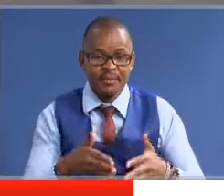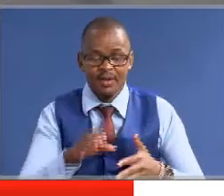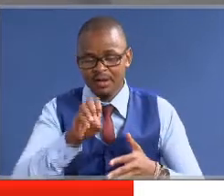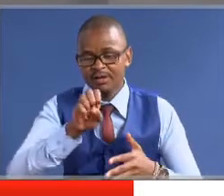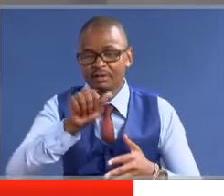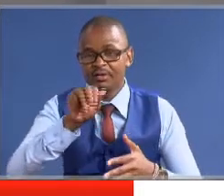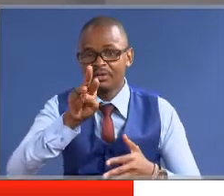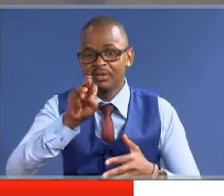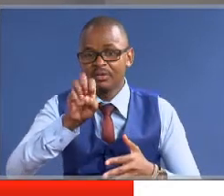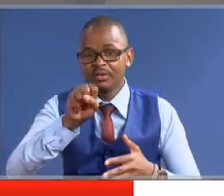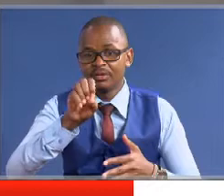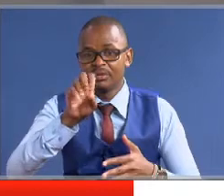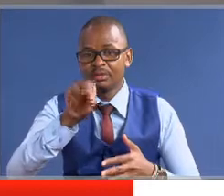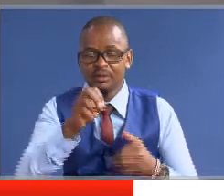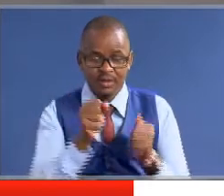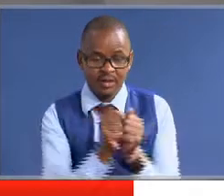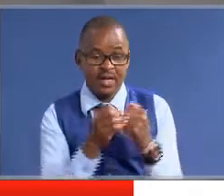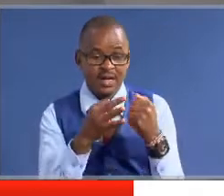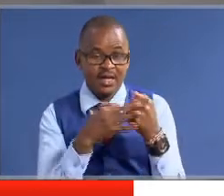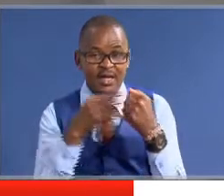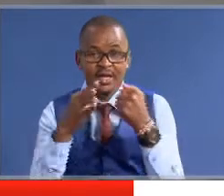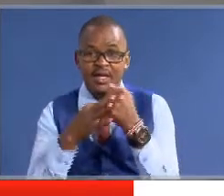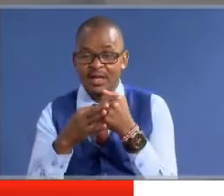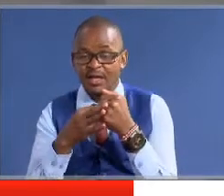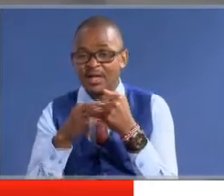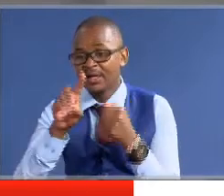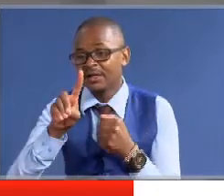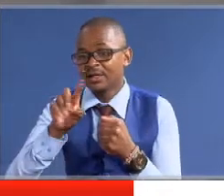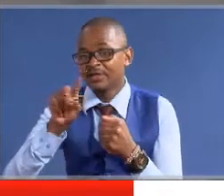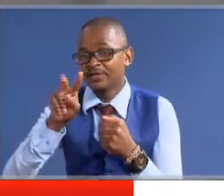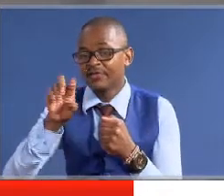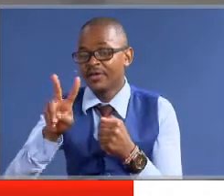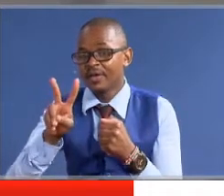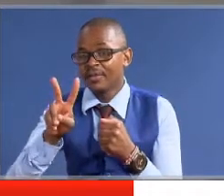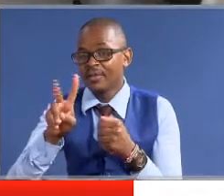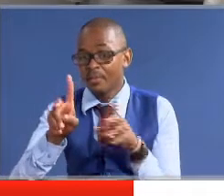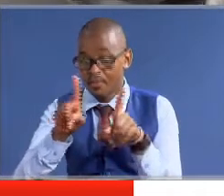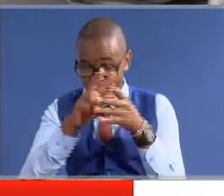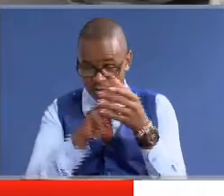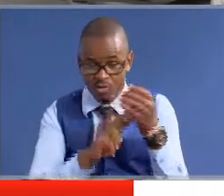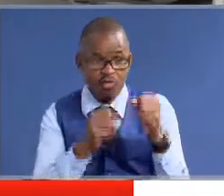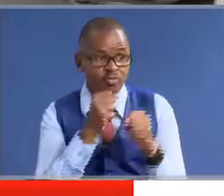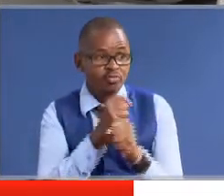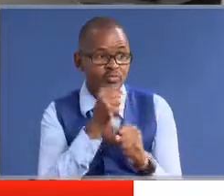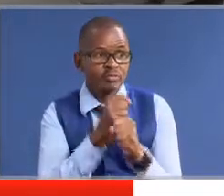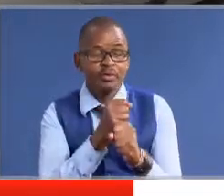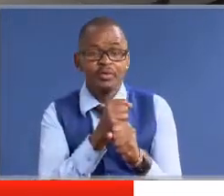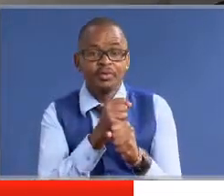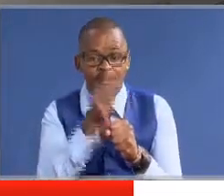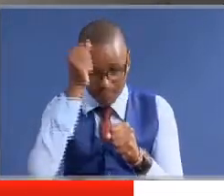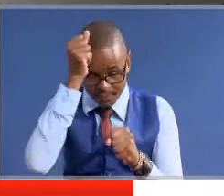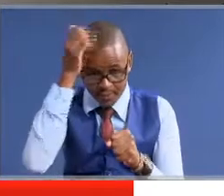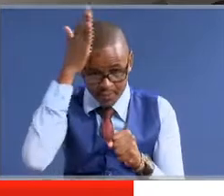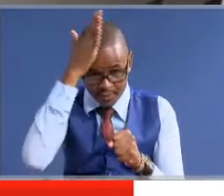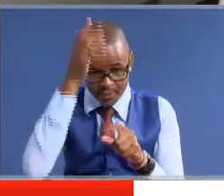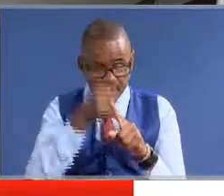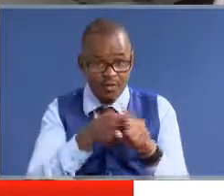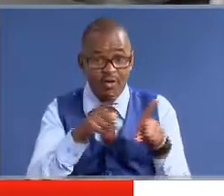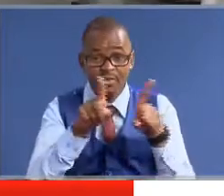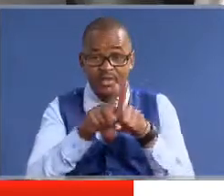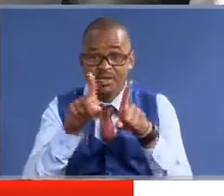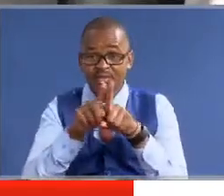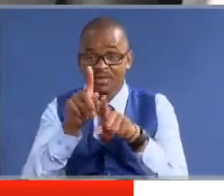Samson. 1988, we had our second born, David. They are both working. He pursued a master's degree from the